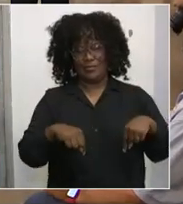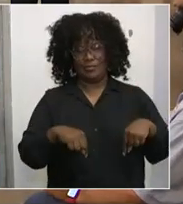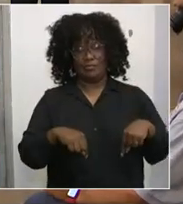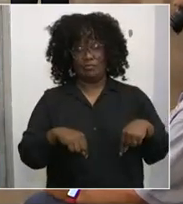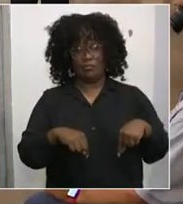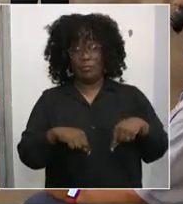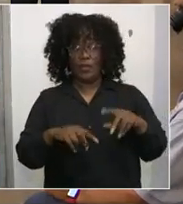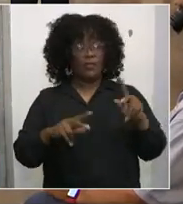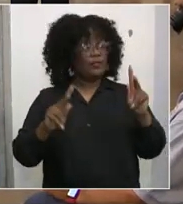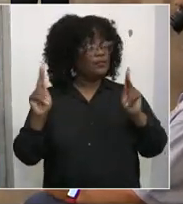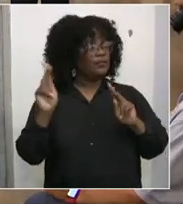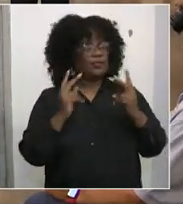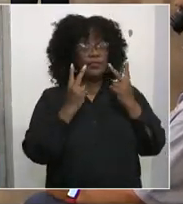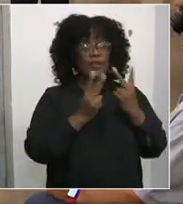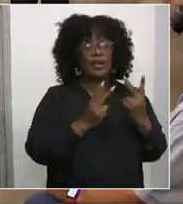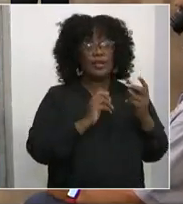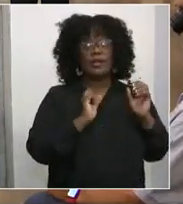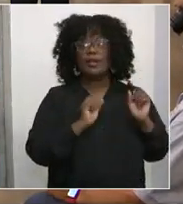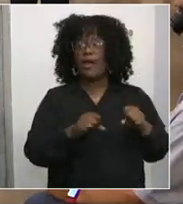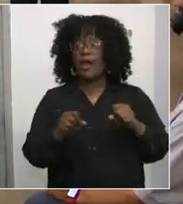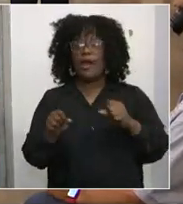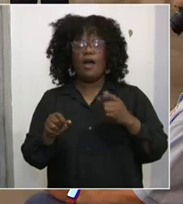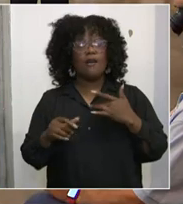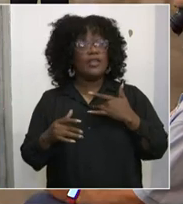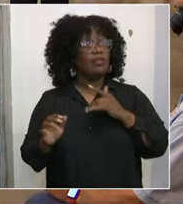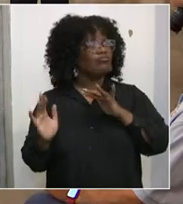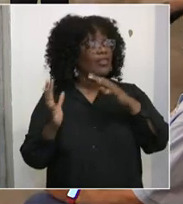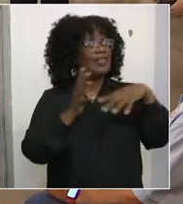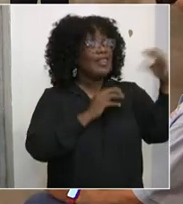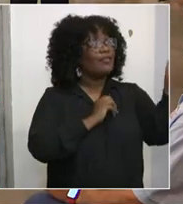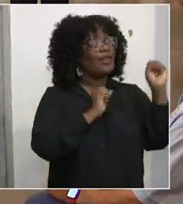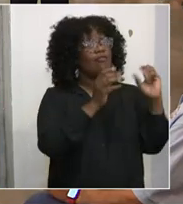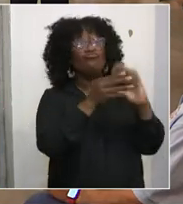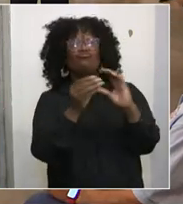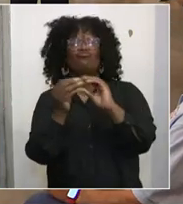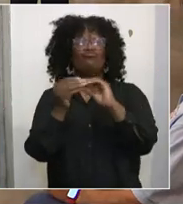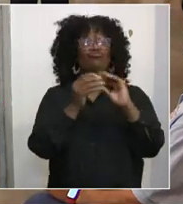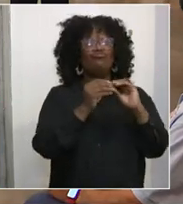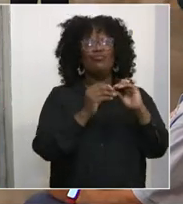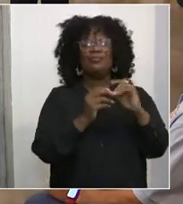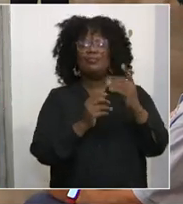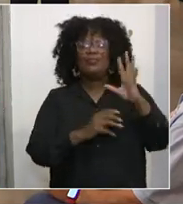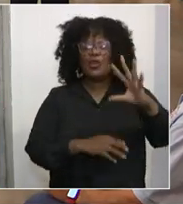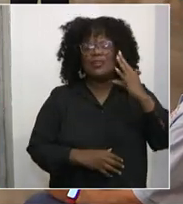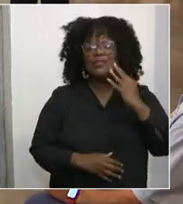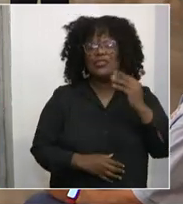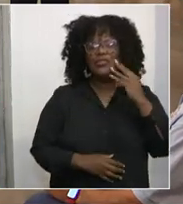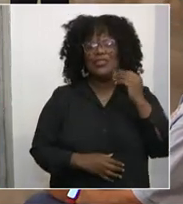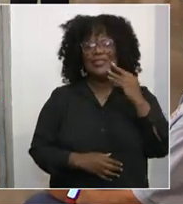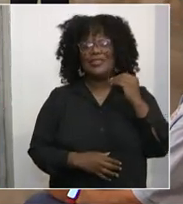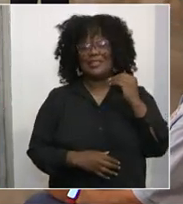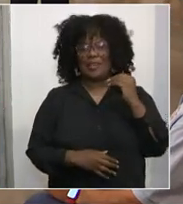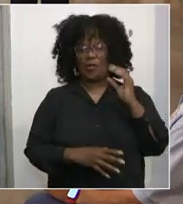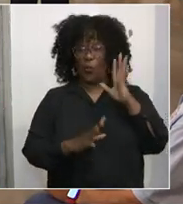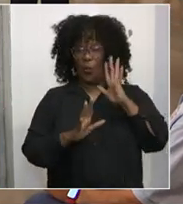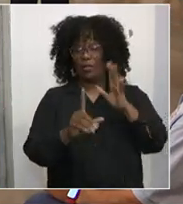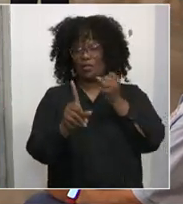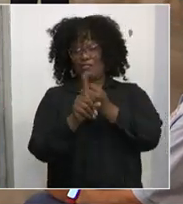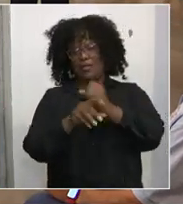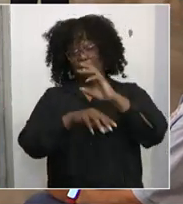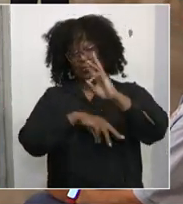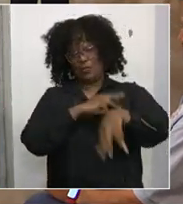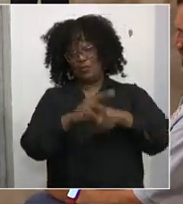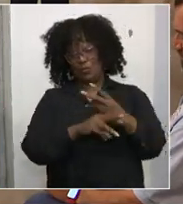us as a city, and they're going to be saying what a great time they had in D.C. and when they want to come